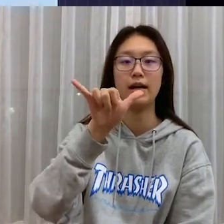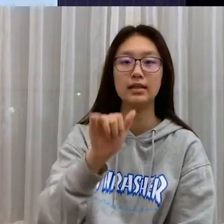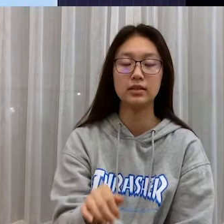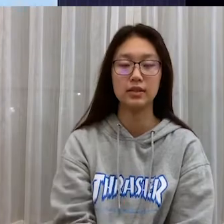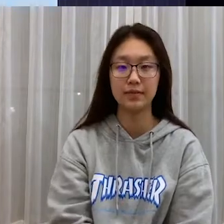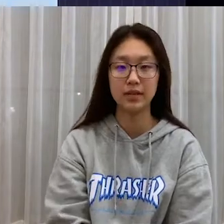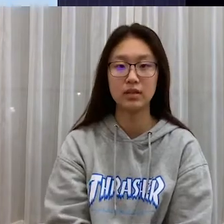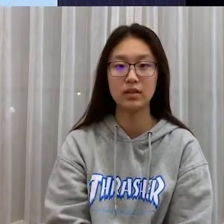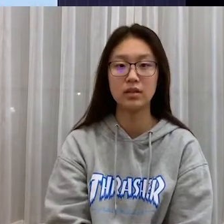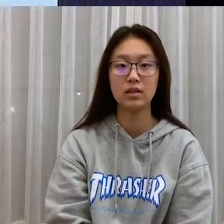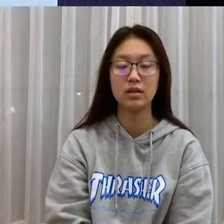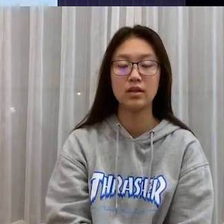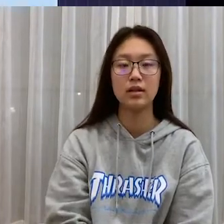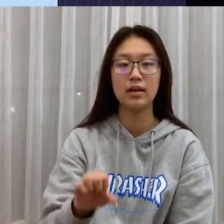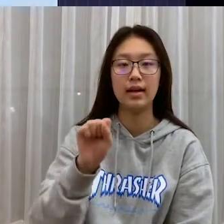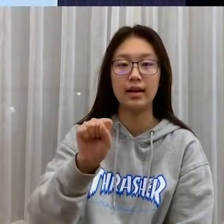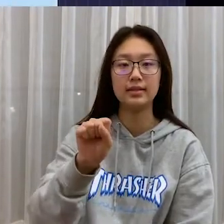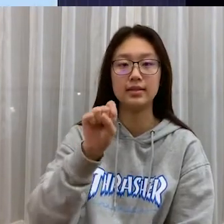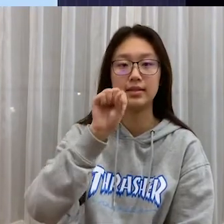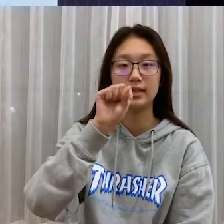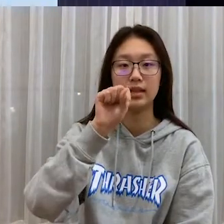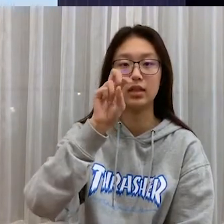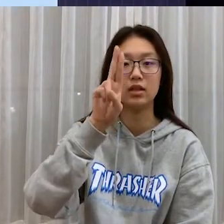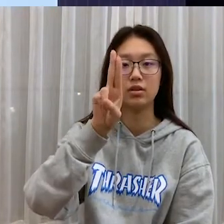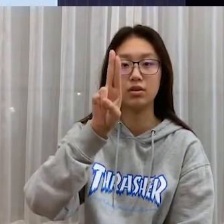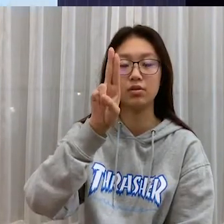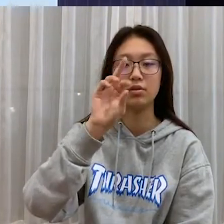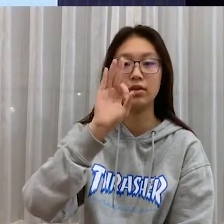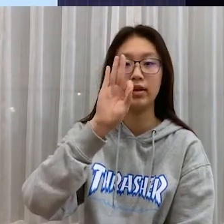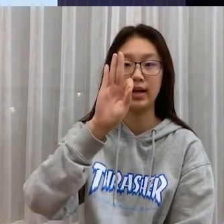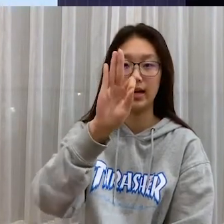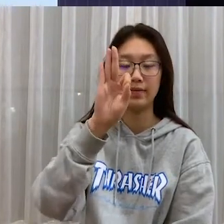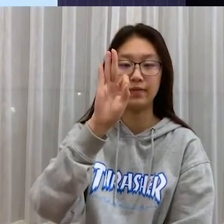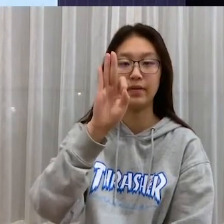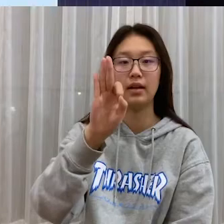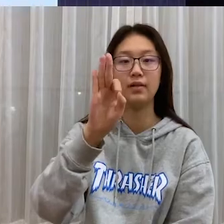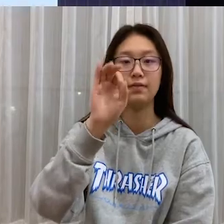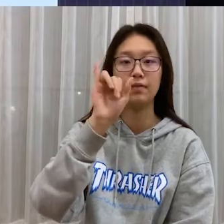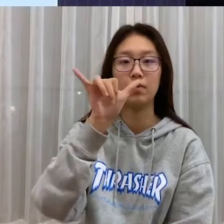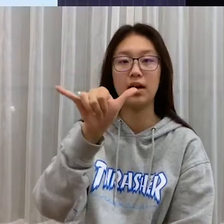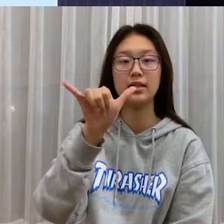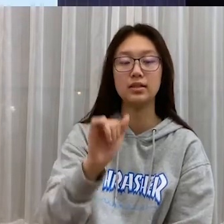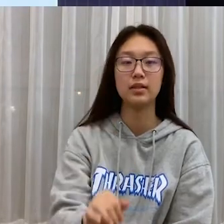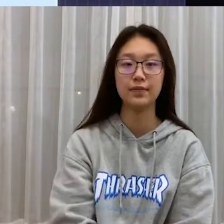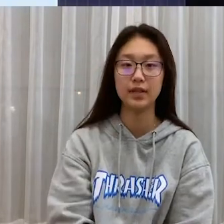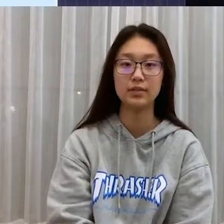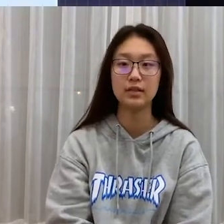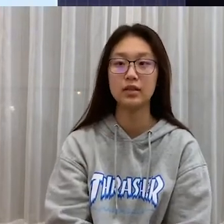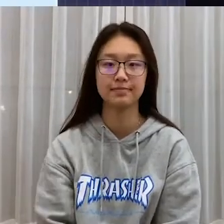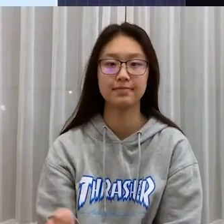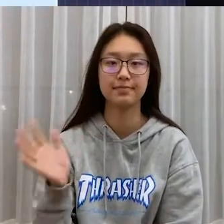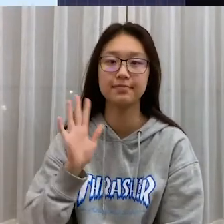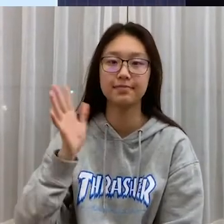tightly, to make something stuffy, and also to be shut indoors or to shut something or